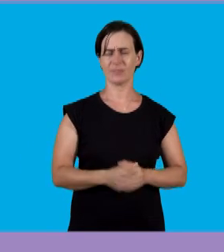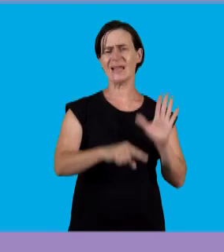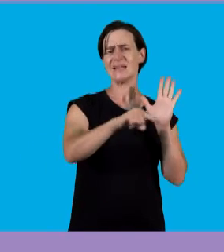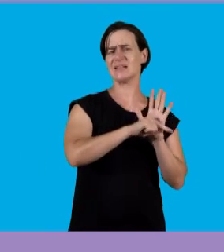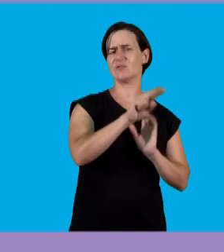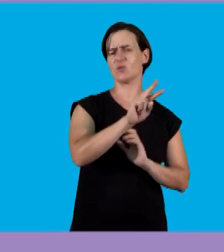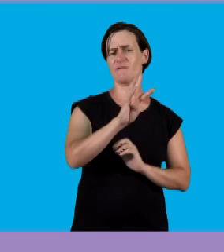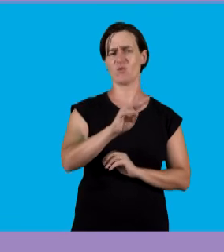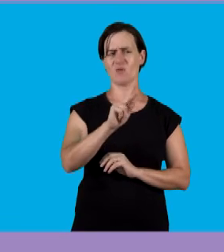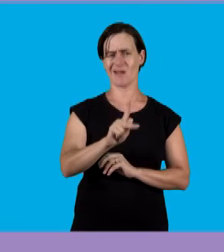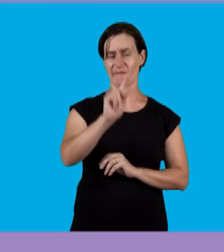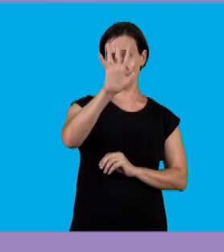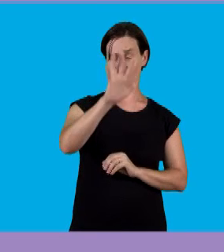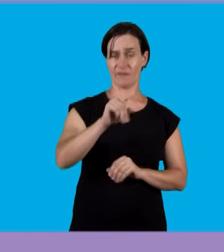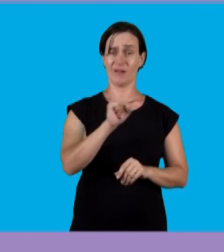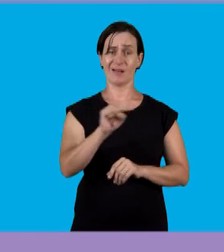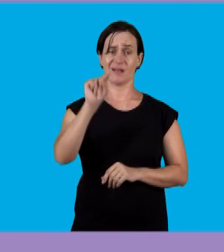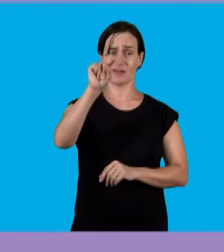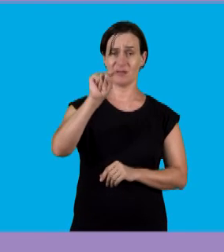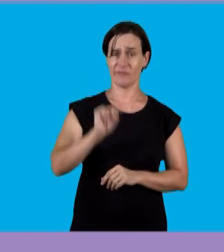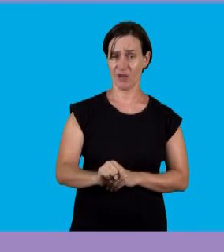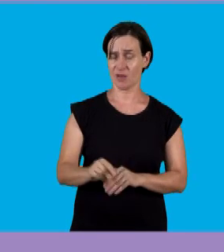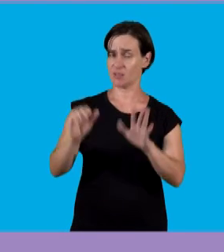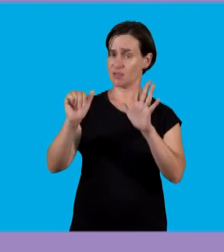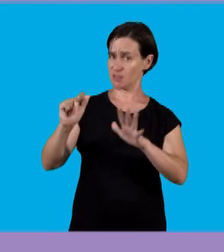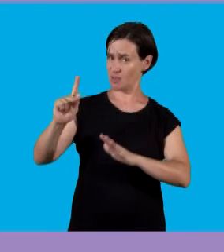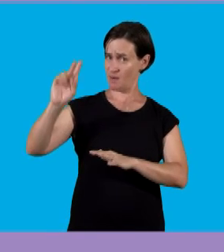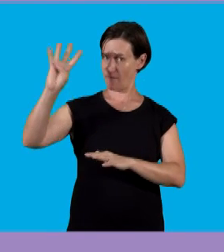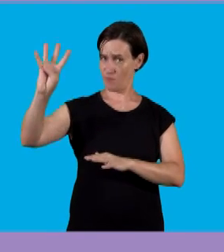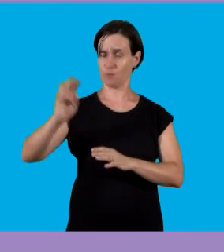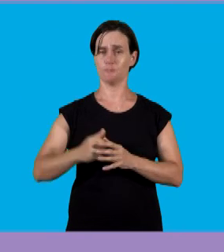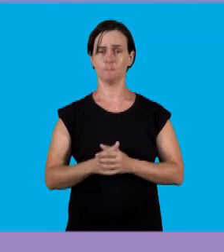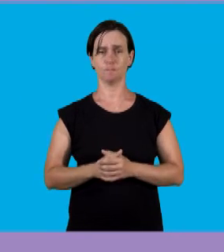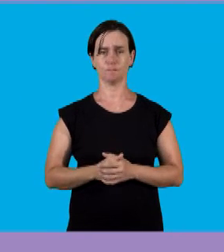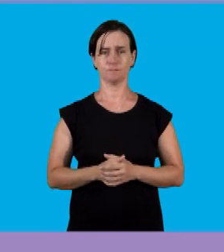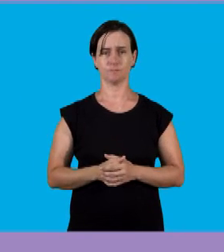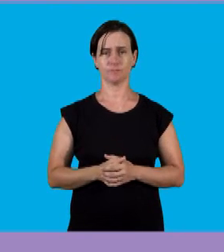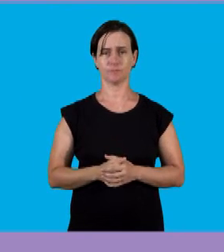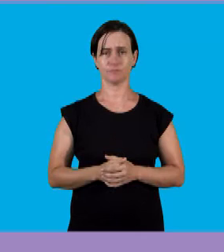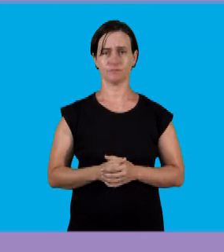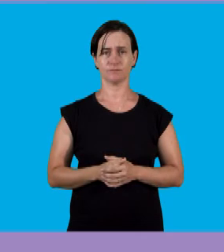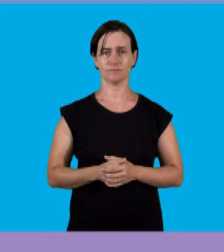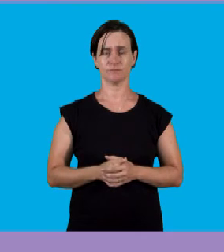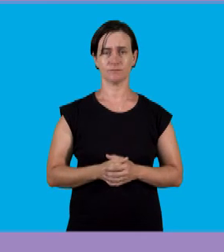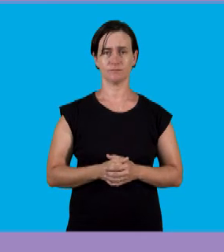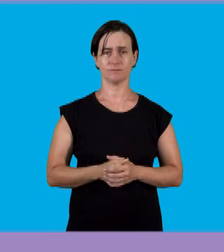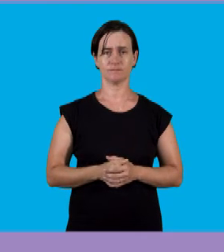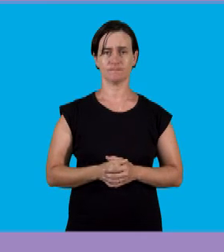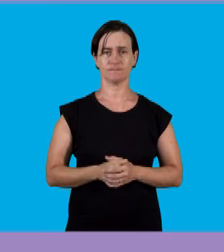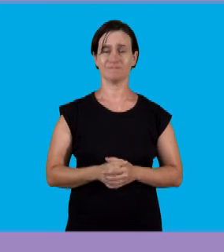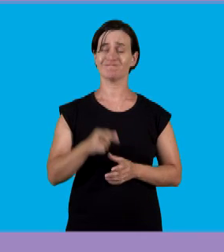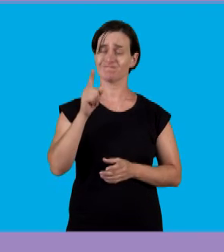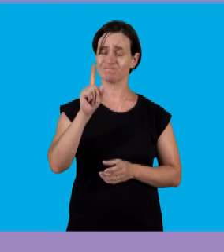Then the last one there is negative 24k exponent 5 divided by 6k exponent